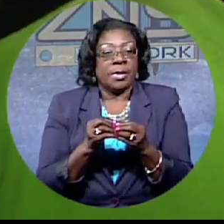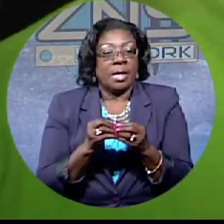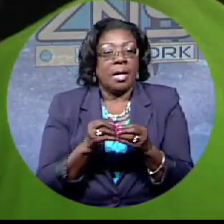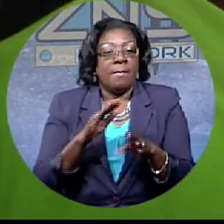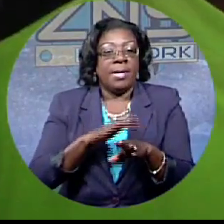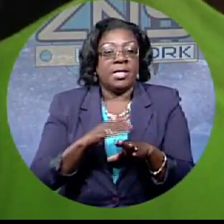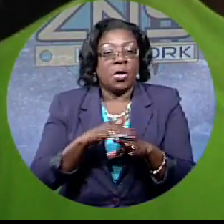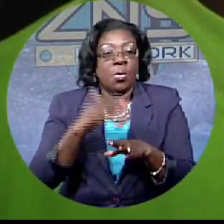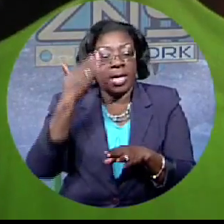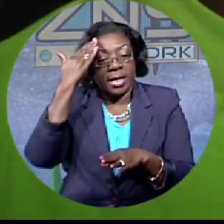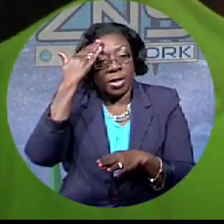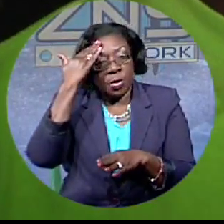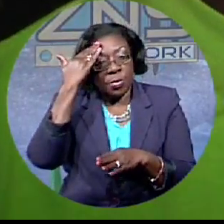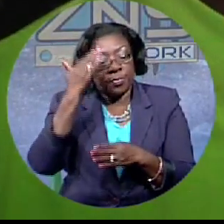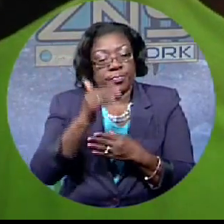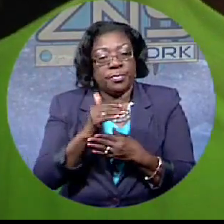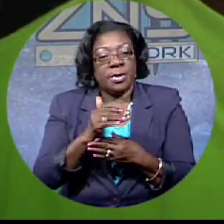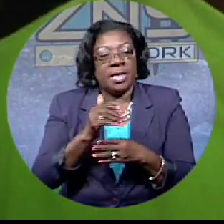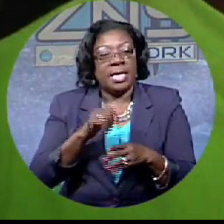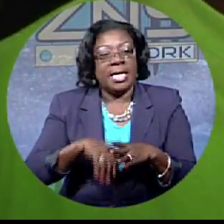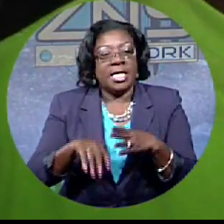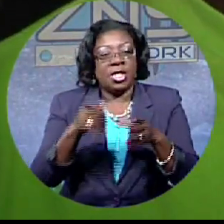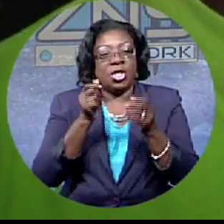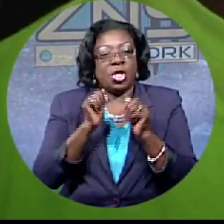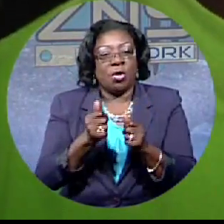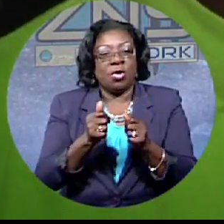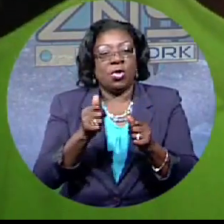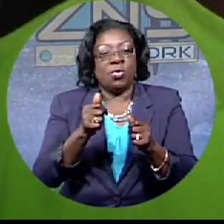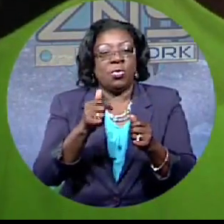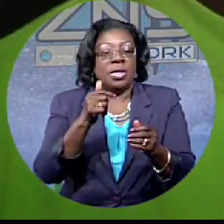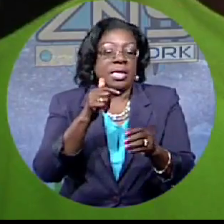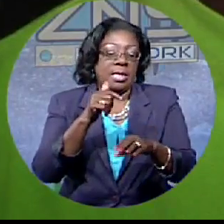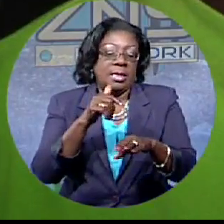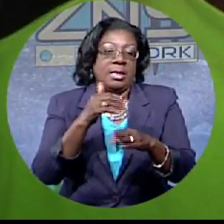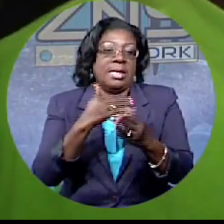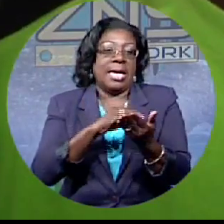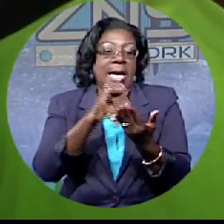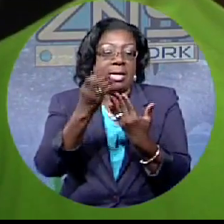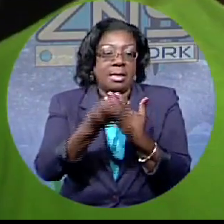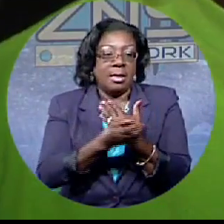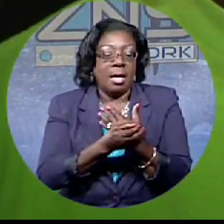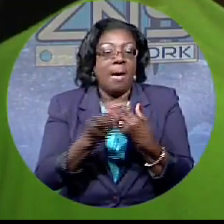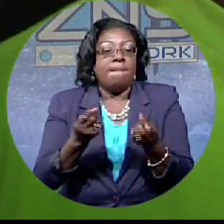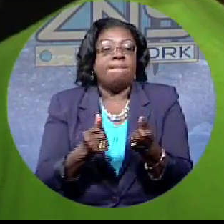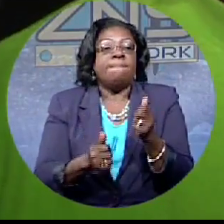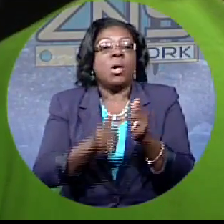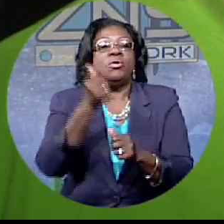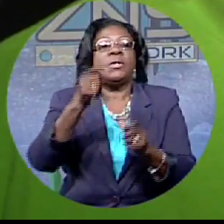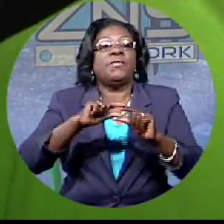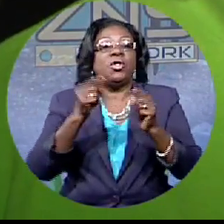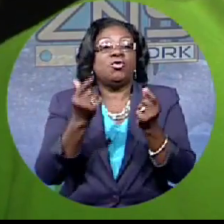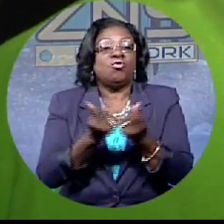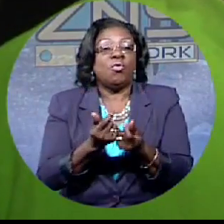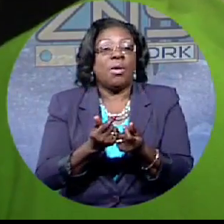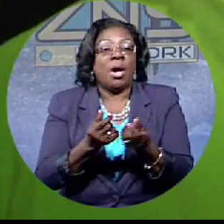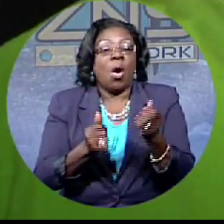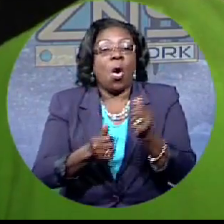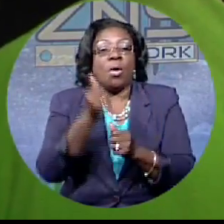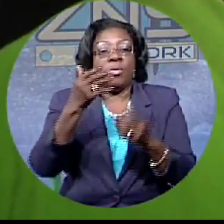Based on what I know in Junkanoo timetable, most of these groups are about 70 to 80%